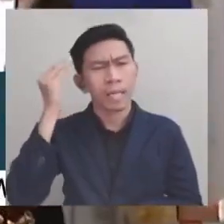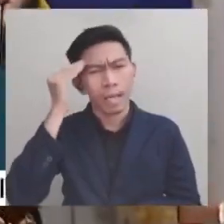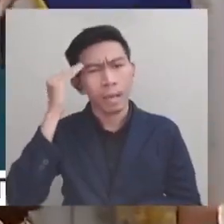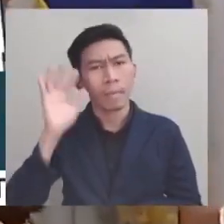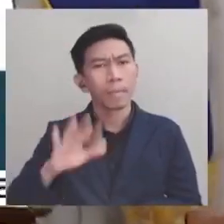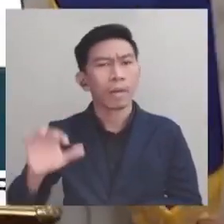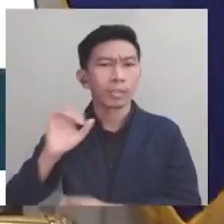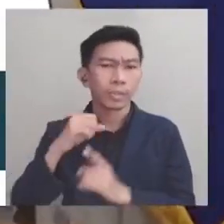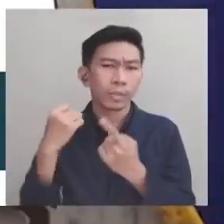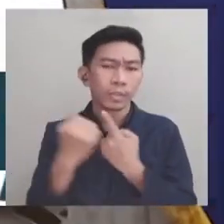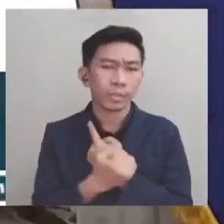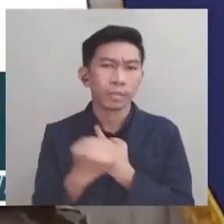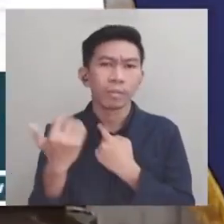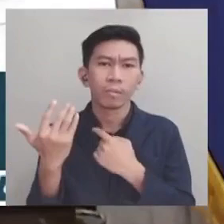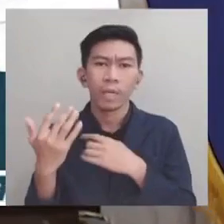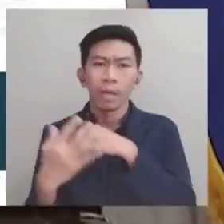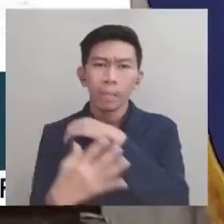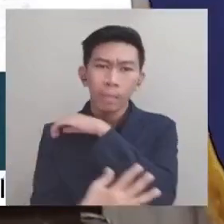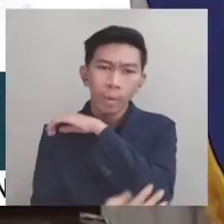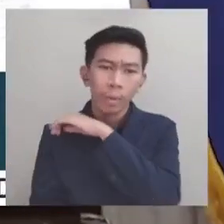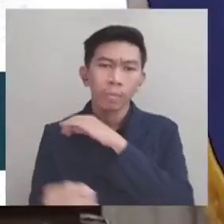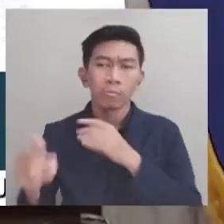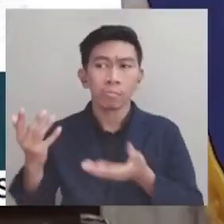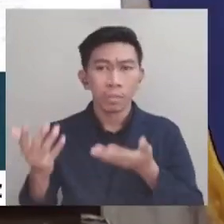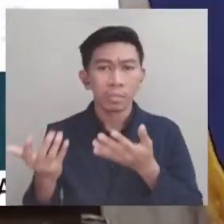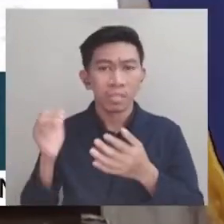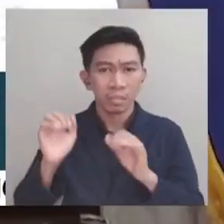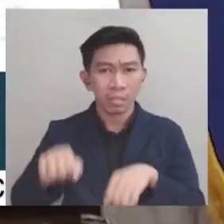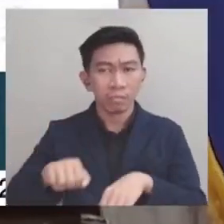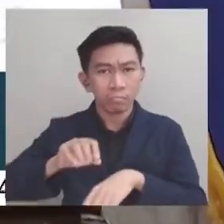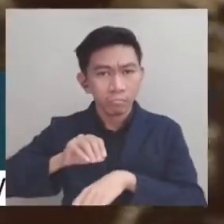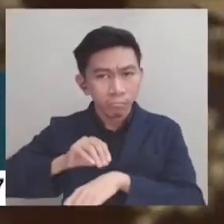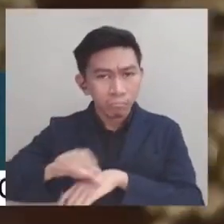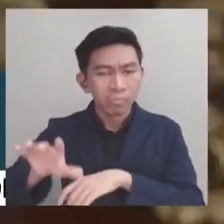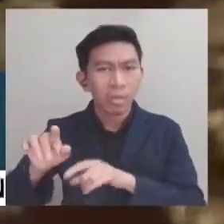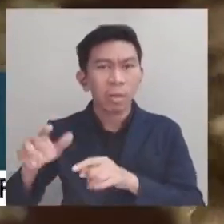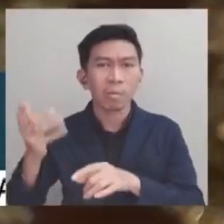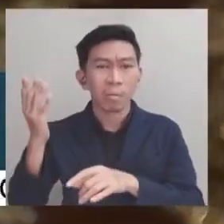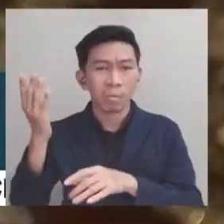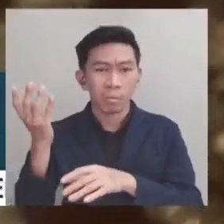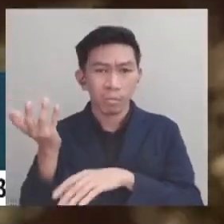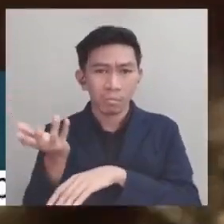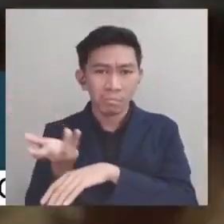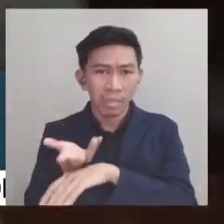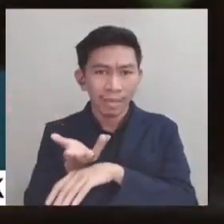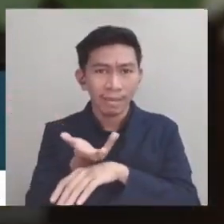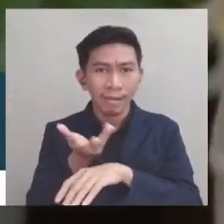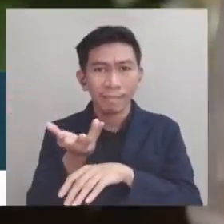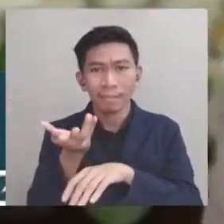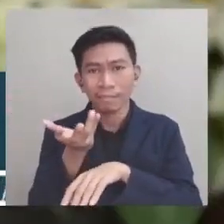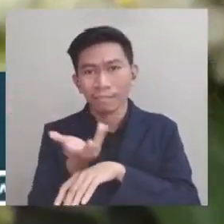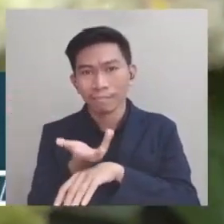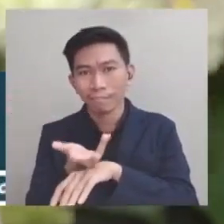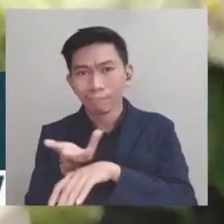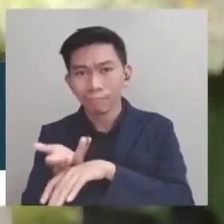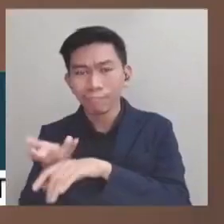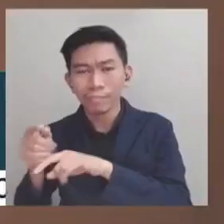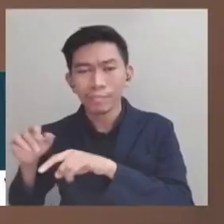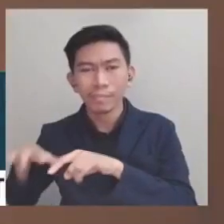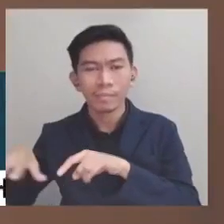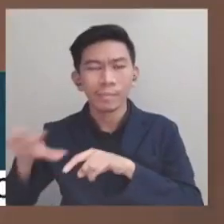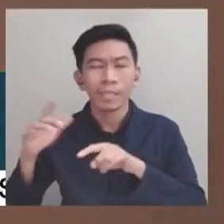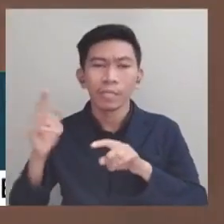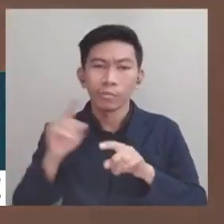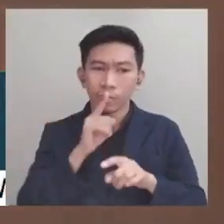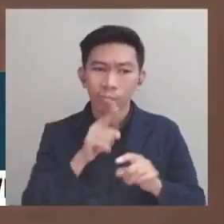may be affected by the project and the potential disturbances the North-South Commuter Railway construction may cause. This is why Marcos urged